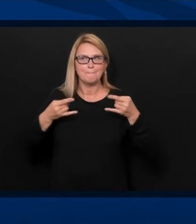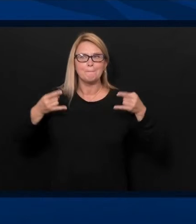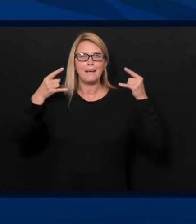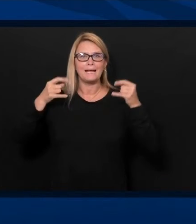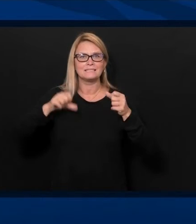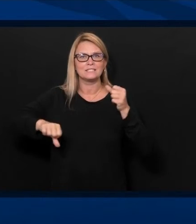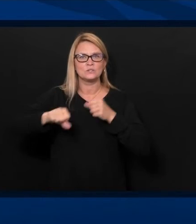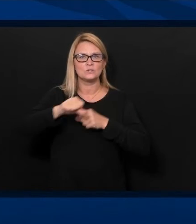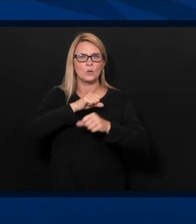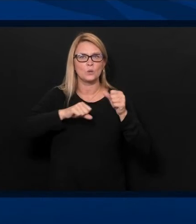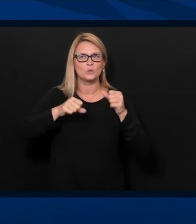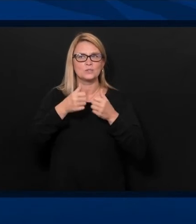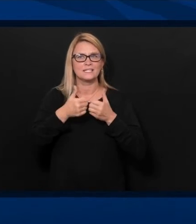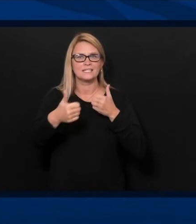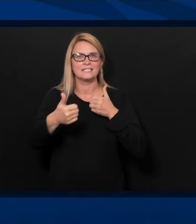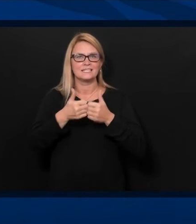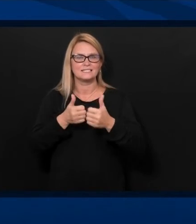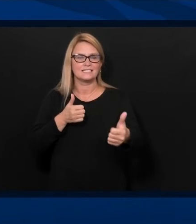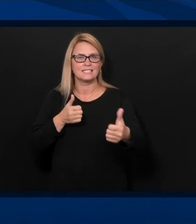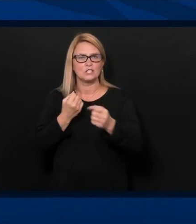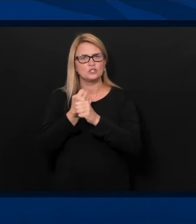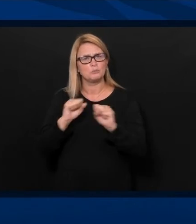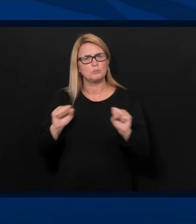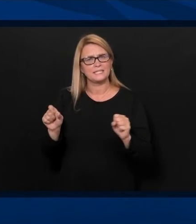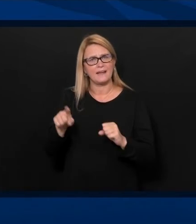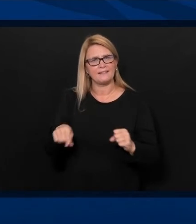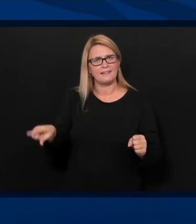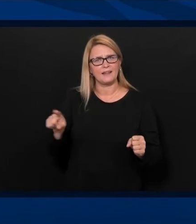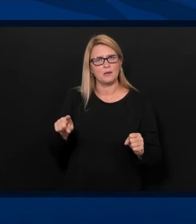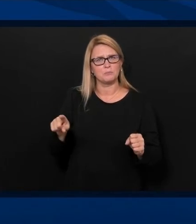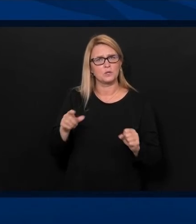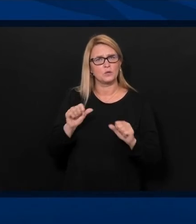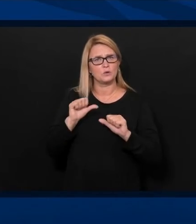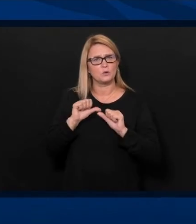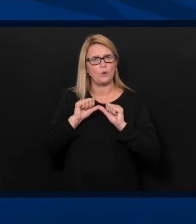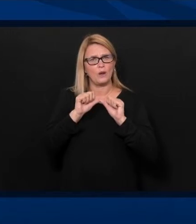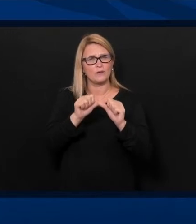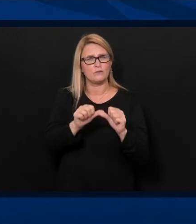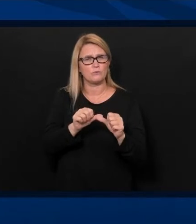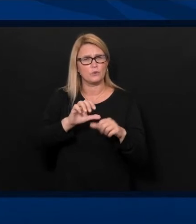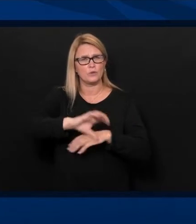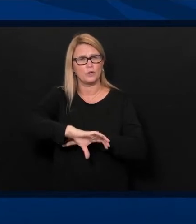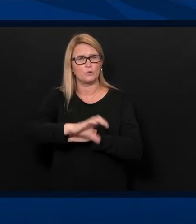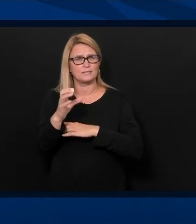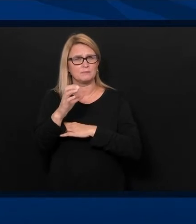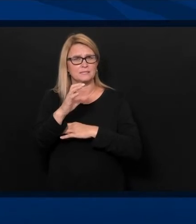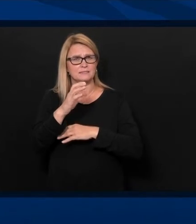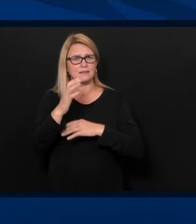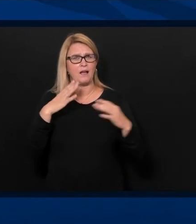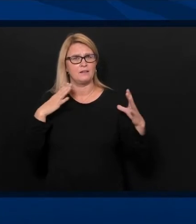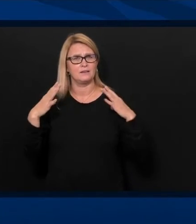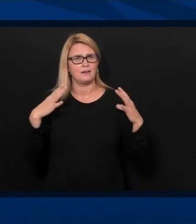socially distancing and things like that to protect them as we go through the Christmas holidays.